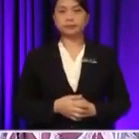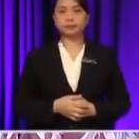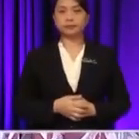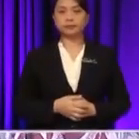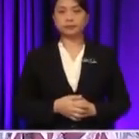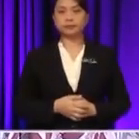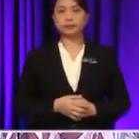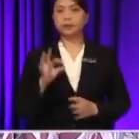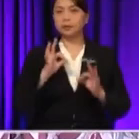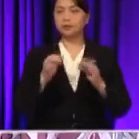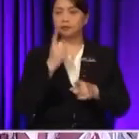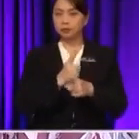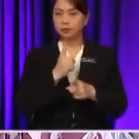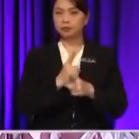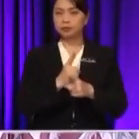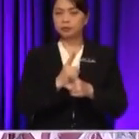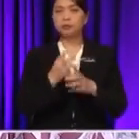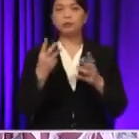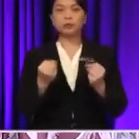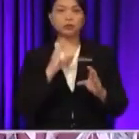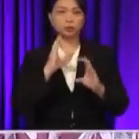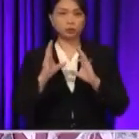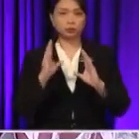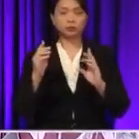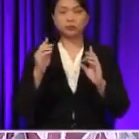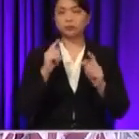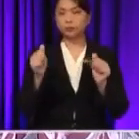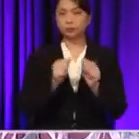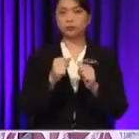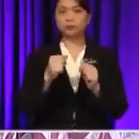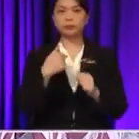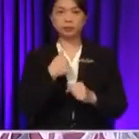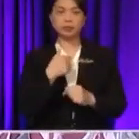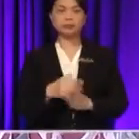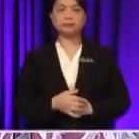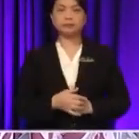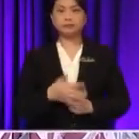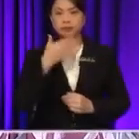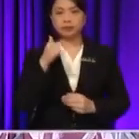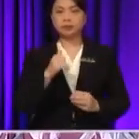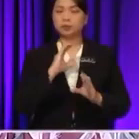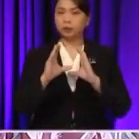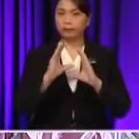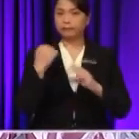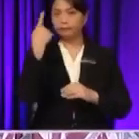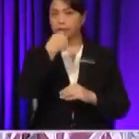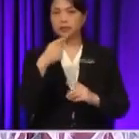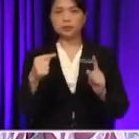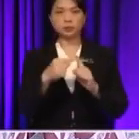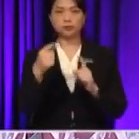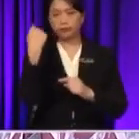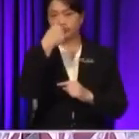if you really want to talk to me, come on over. Let's have a proper chat face-to-face. So there is a conclusion where they or the